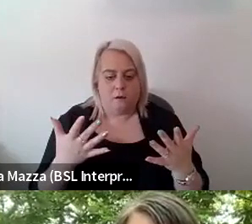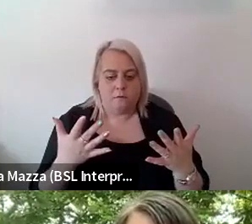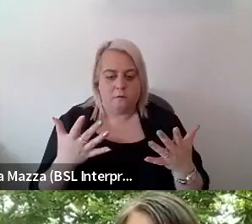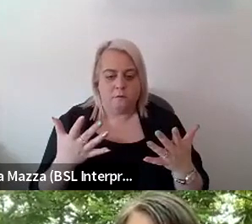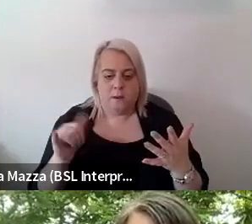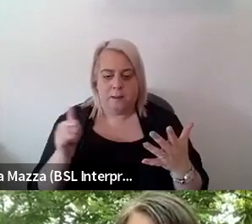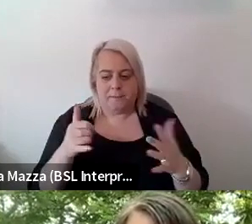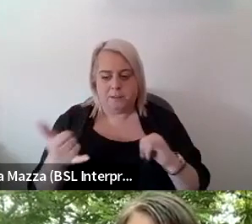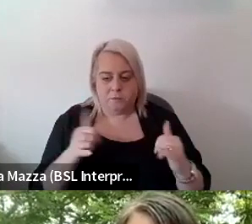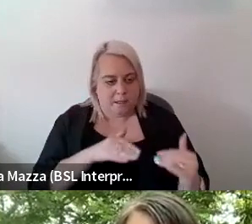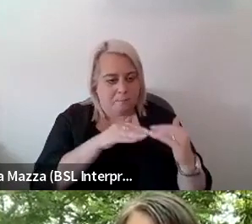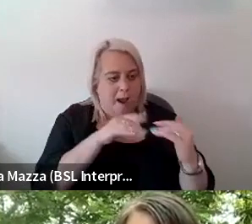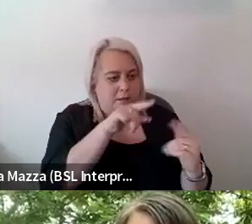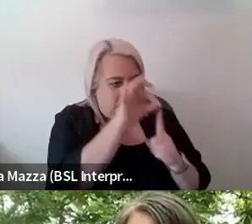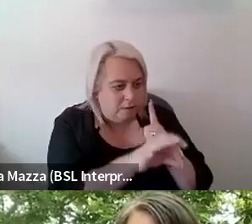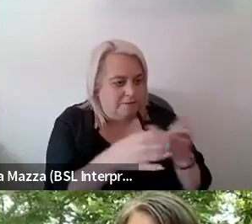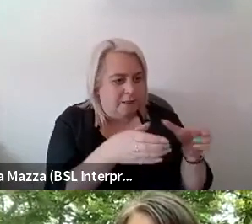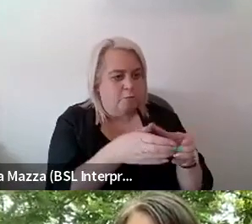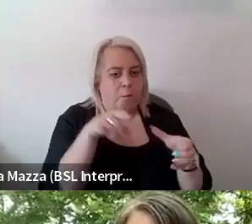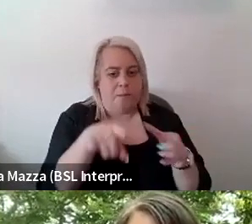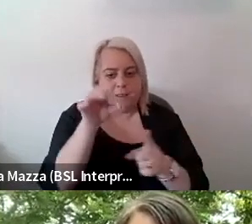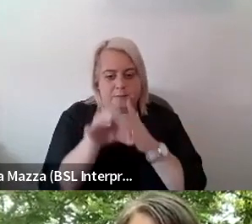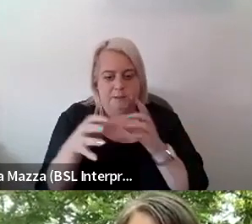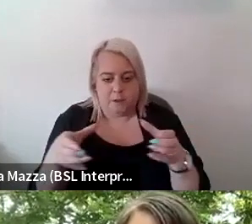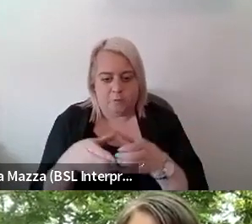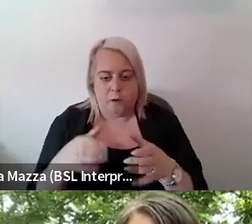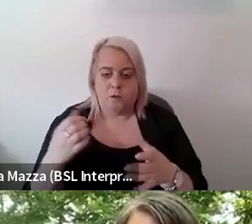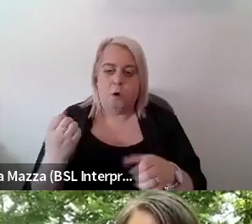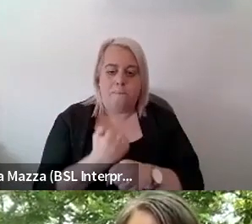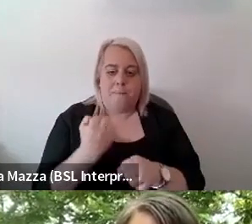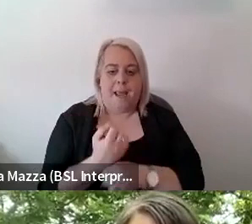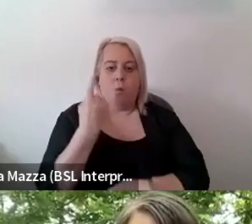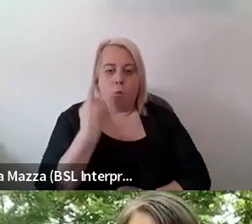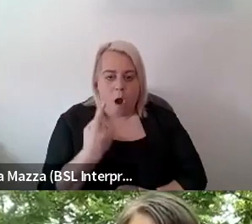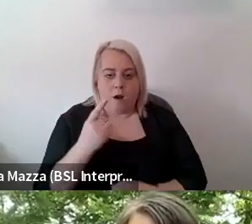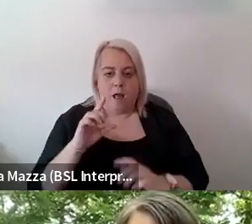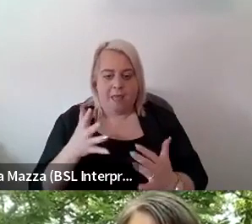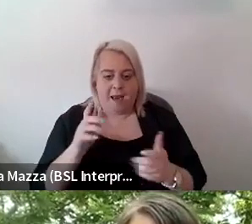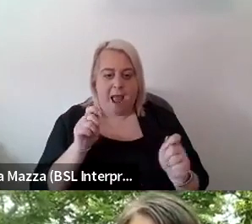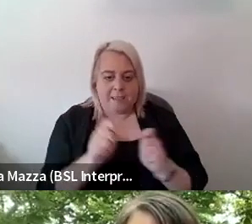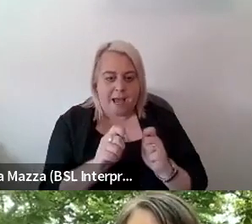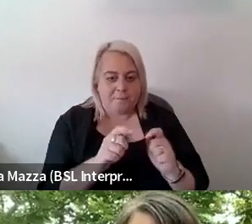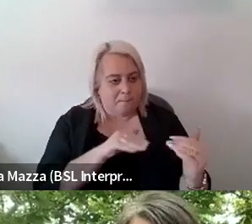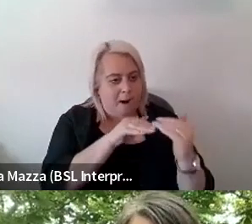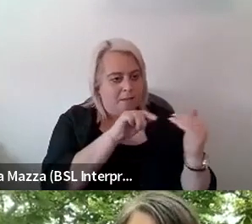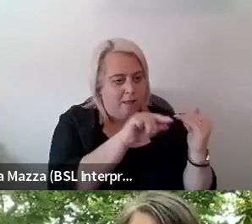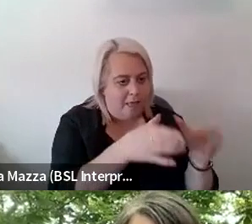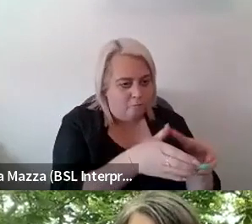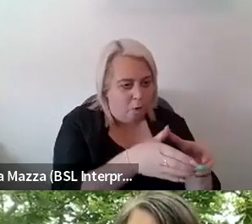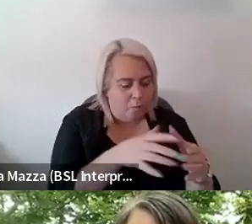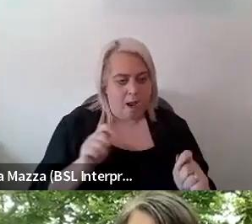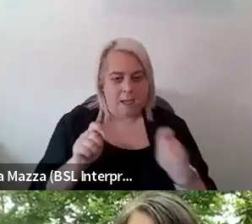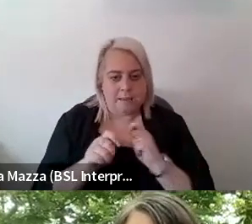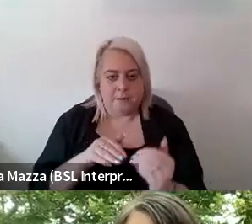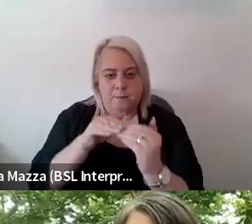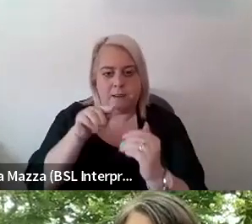that might need extra adaptation, if that makes sense, based on their specific niche disability, so to speak.